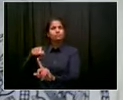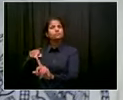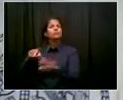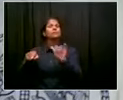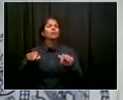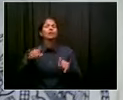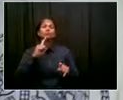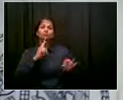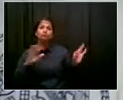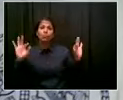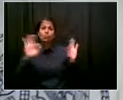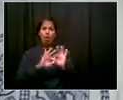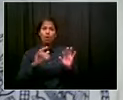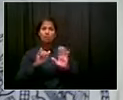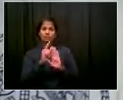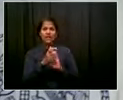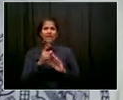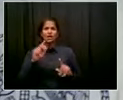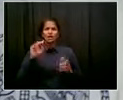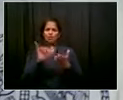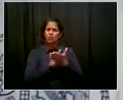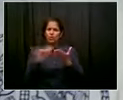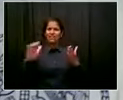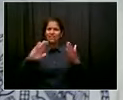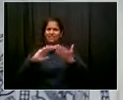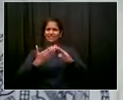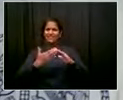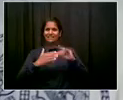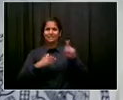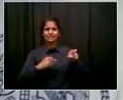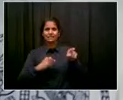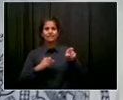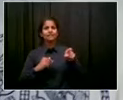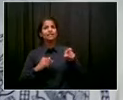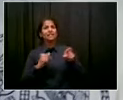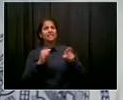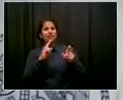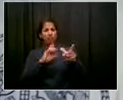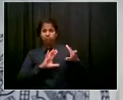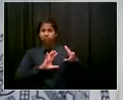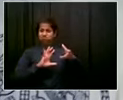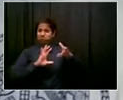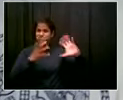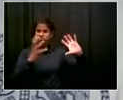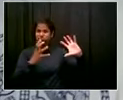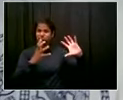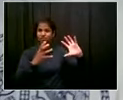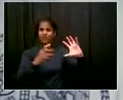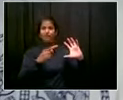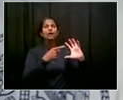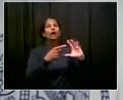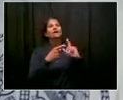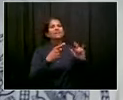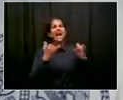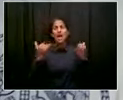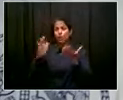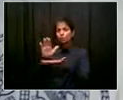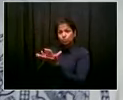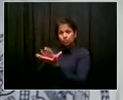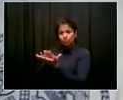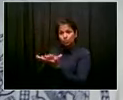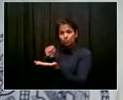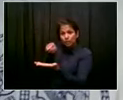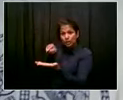health situation getting better all the times our schools are coming back in september our economy is coming back you can see jobs coming back the piece we gotta get right now